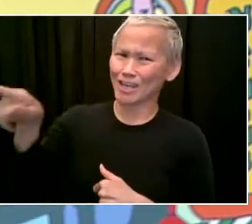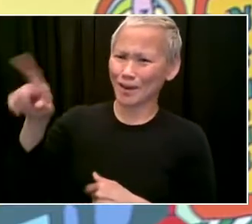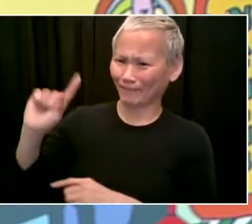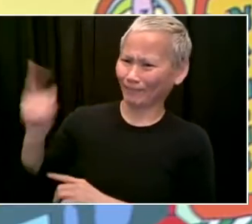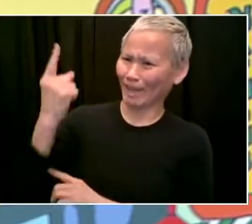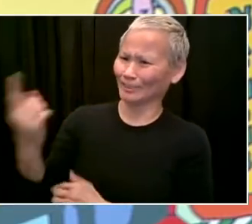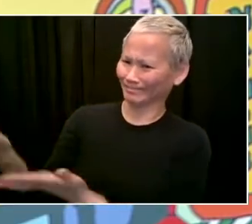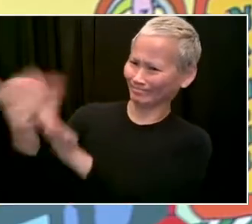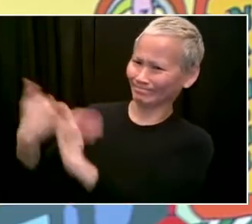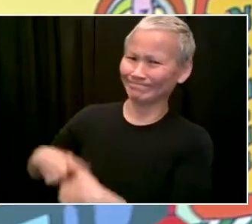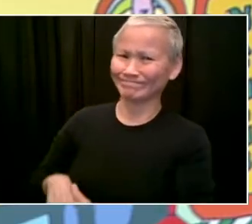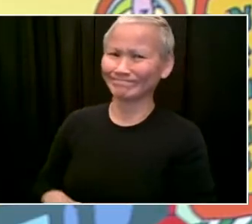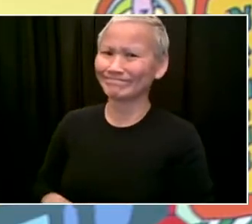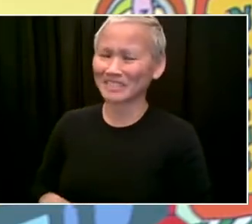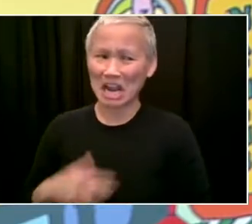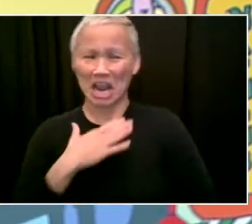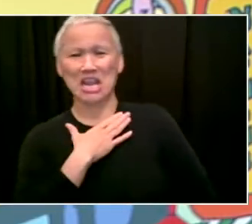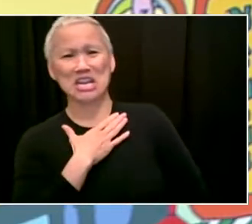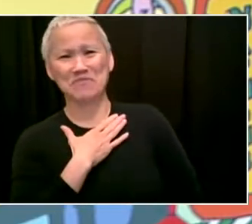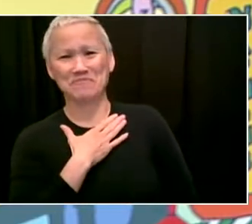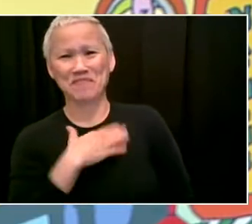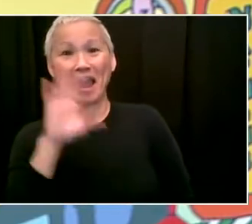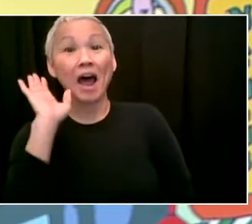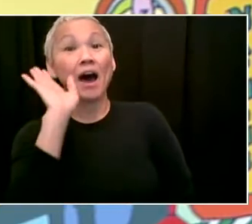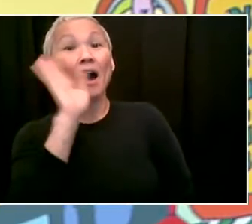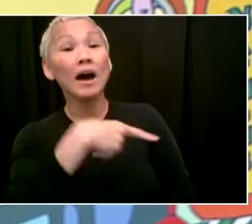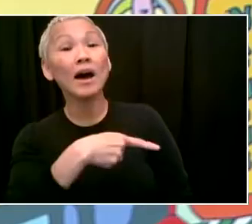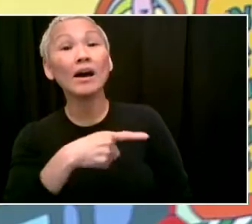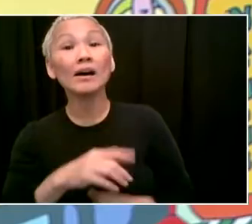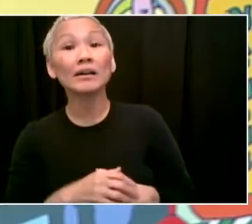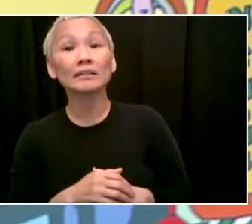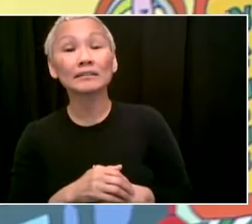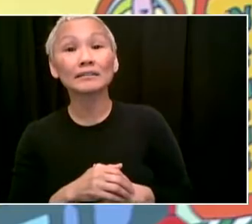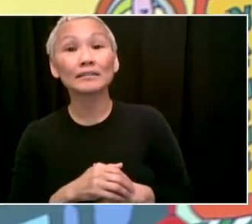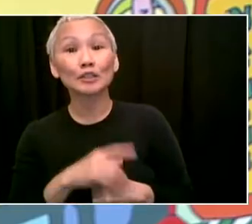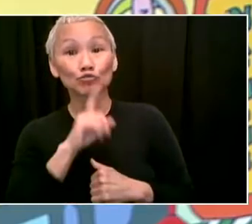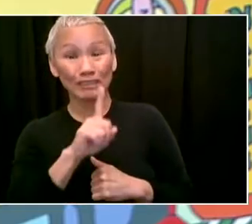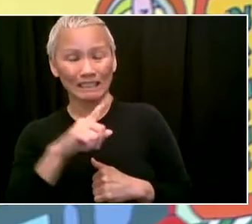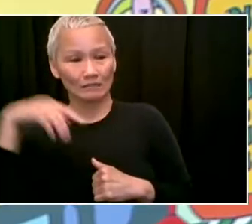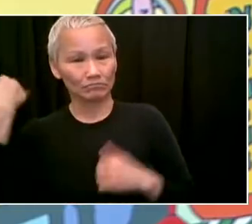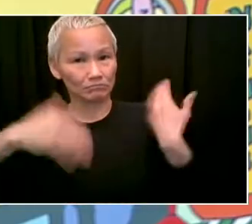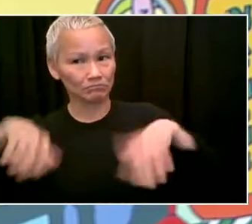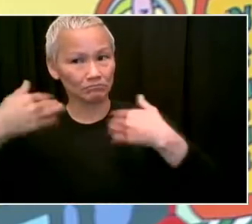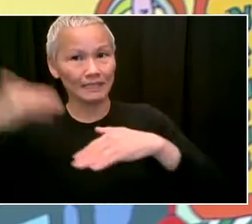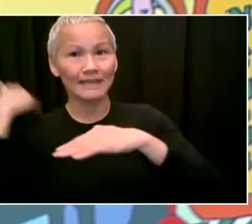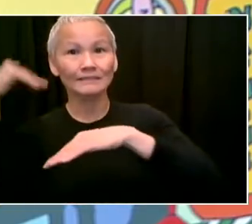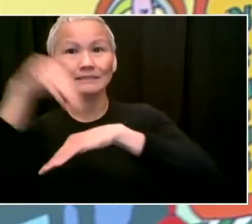recovering from last night's mayoral debate. Did you catch it yourself? I did, Shant. I'm in recovery as well.